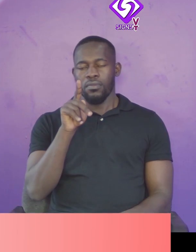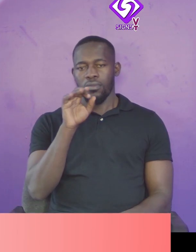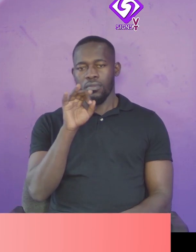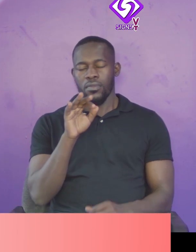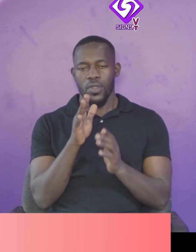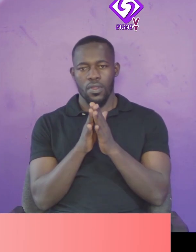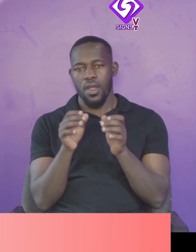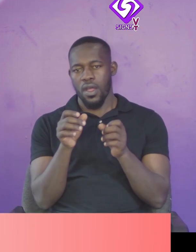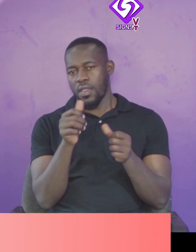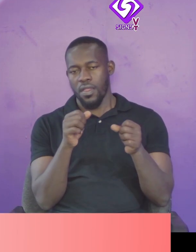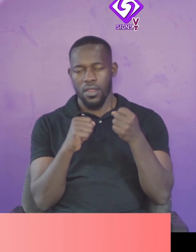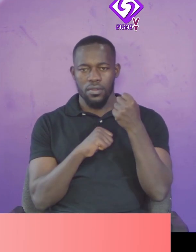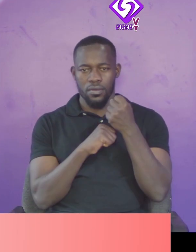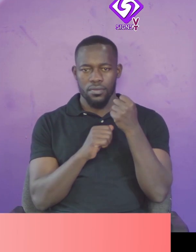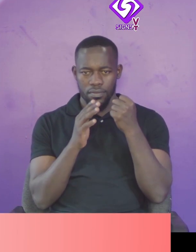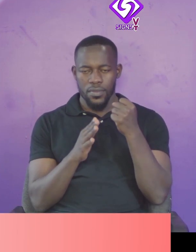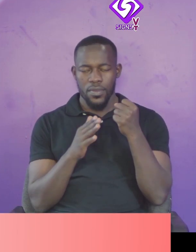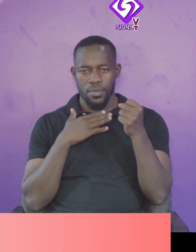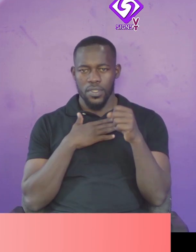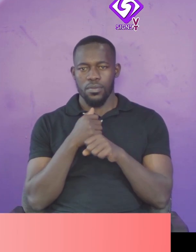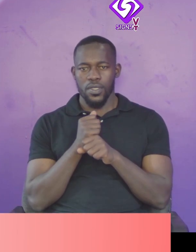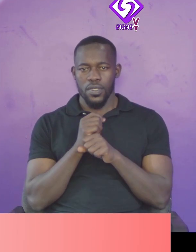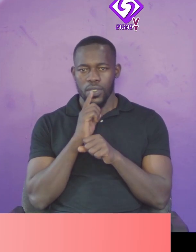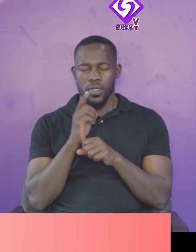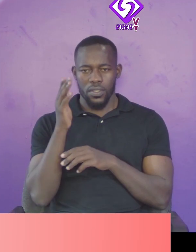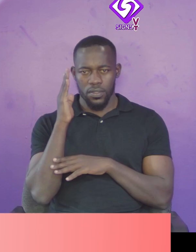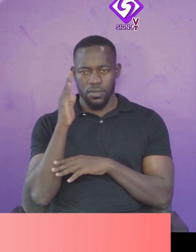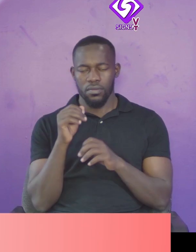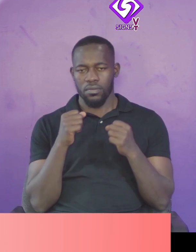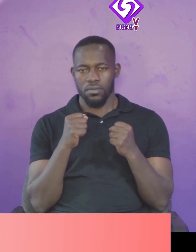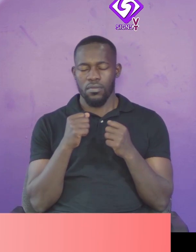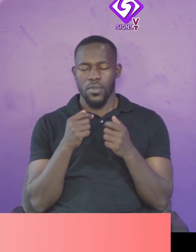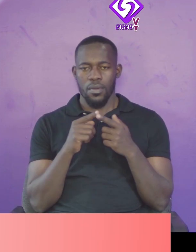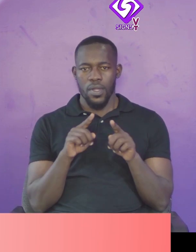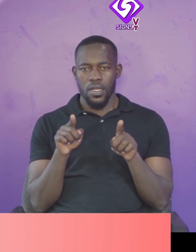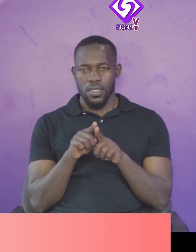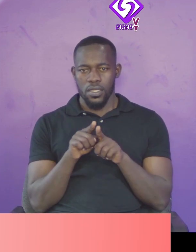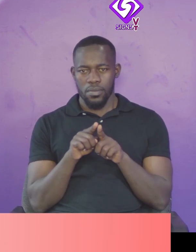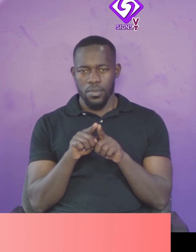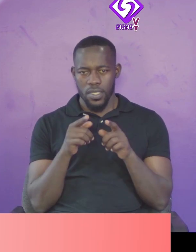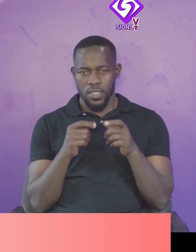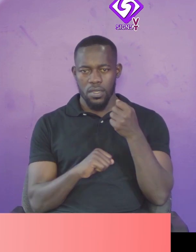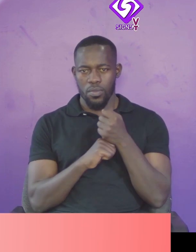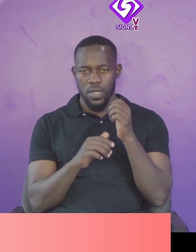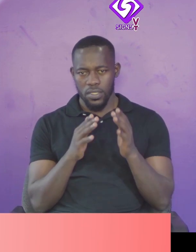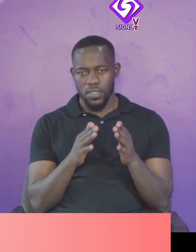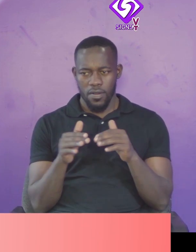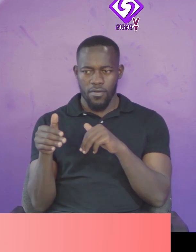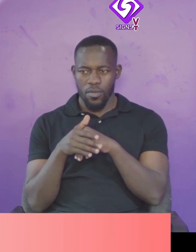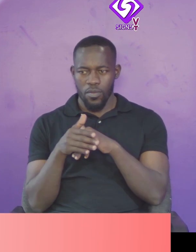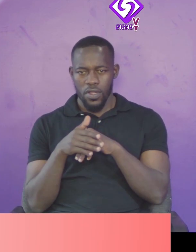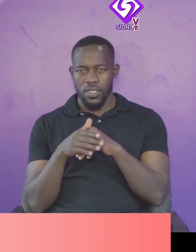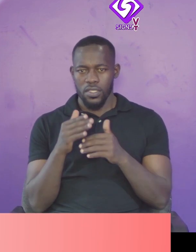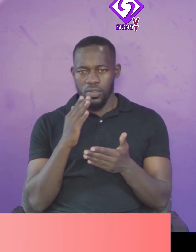other stakeholders to make sure that security is beefed up, also as fans, we know football is an